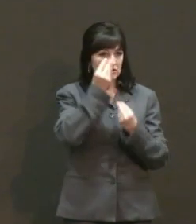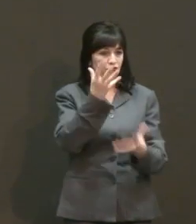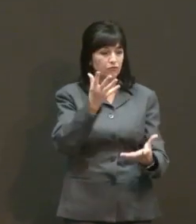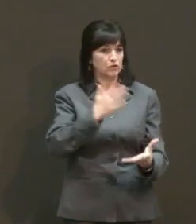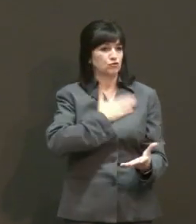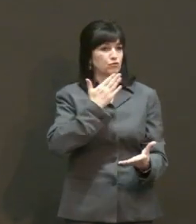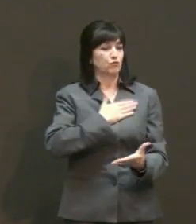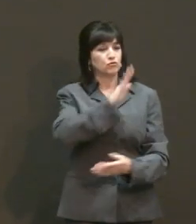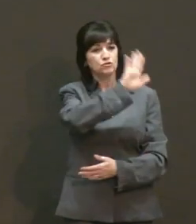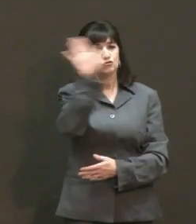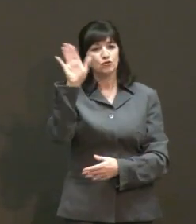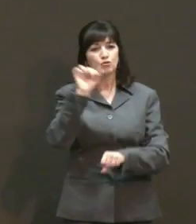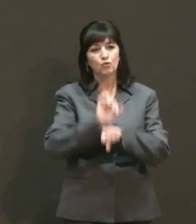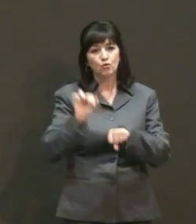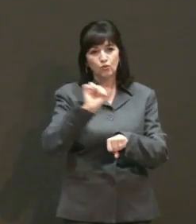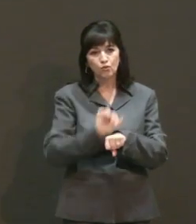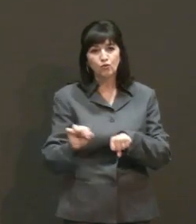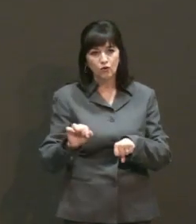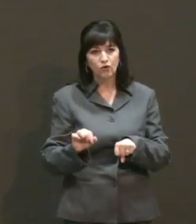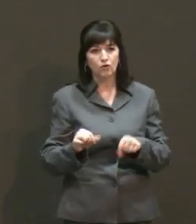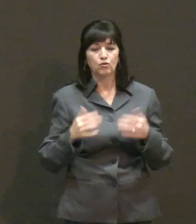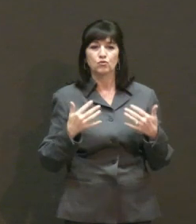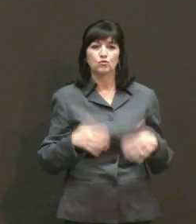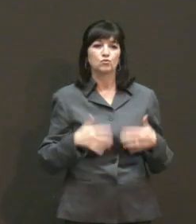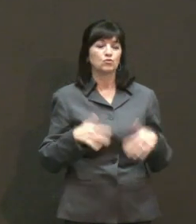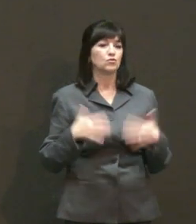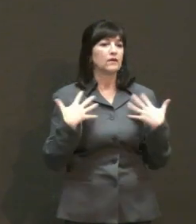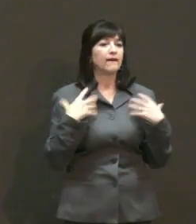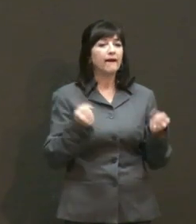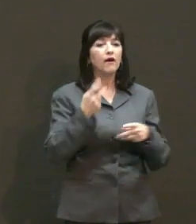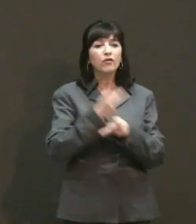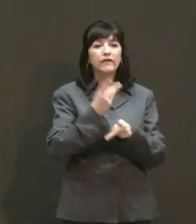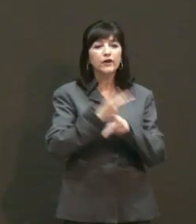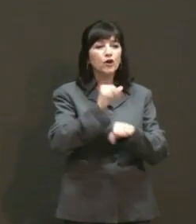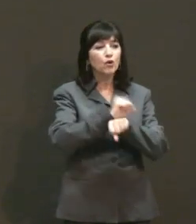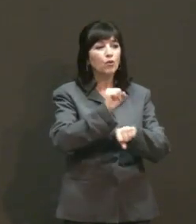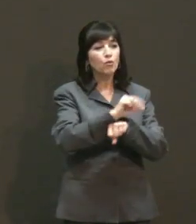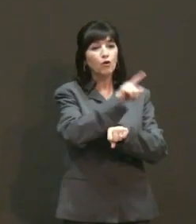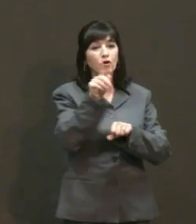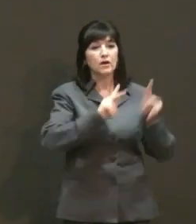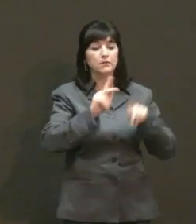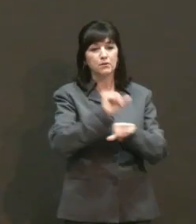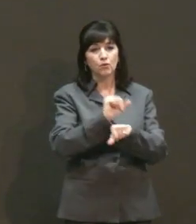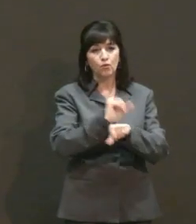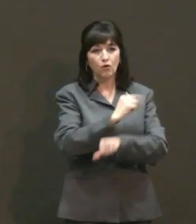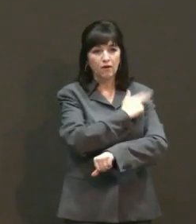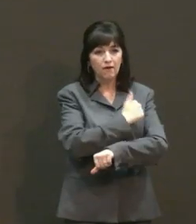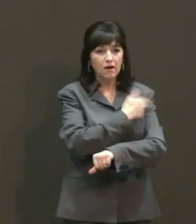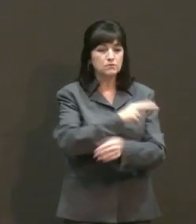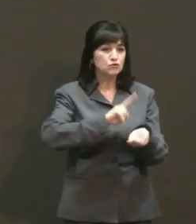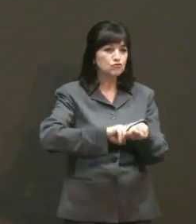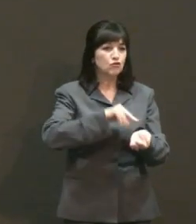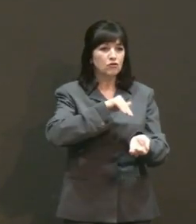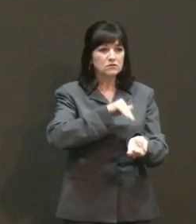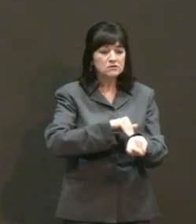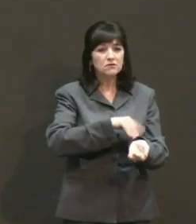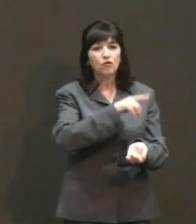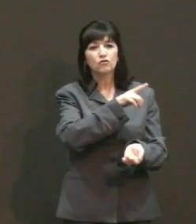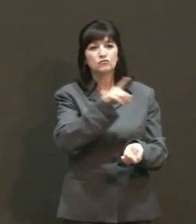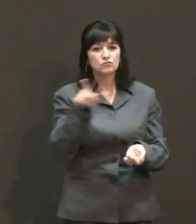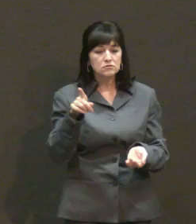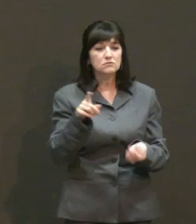work. Obviously, the tremendous work of the frontline healthcare workers in the hospitals and healthcare facilities across our